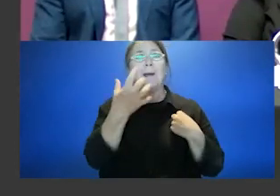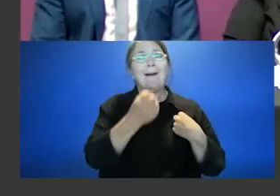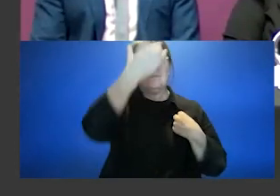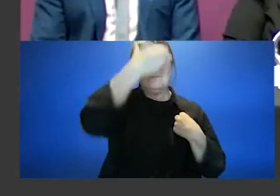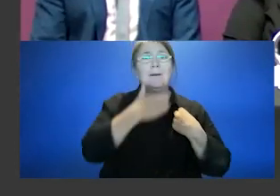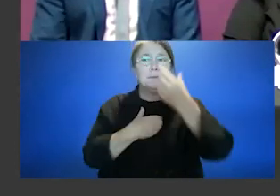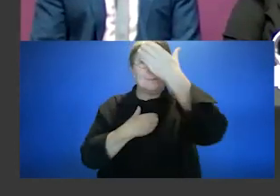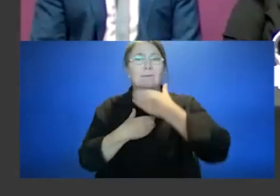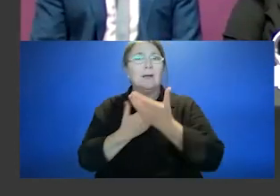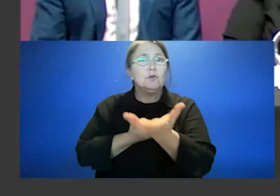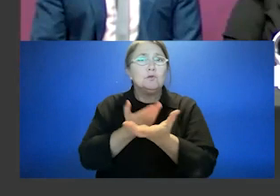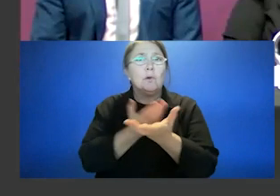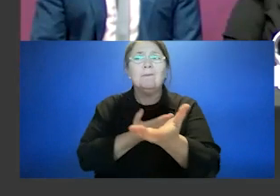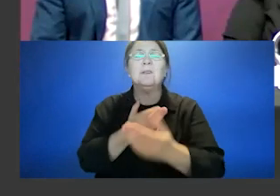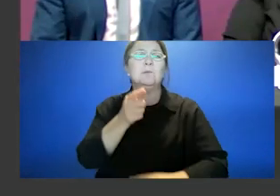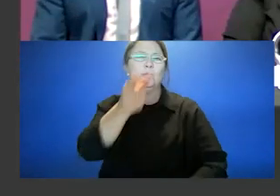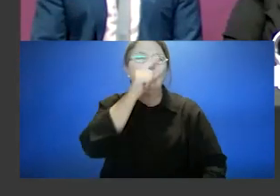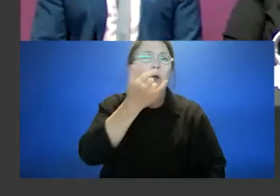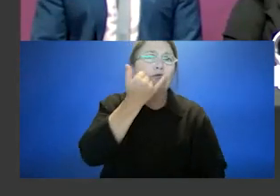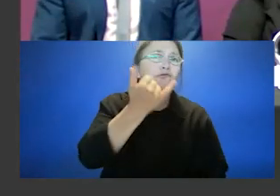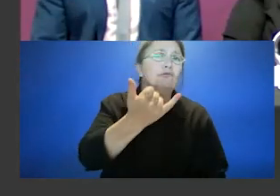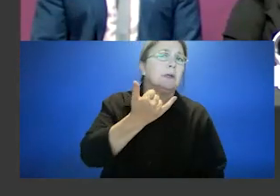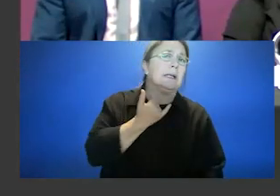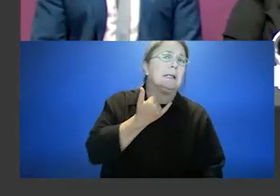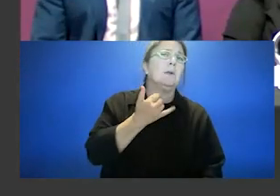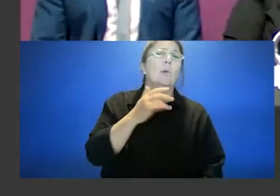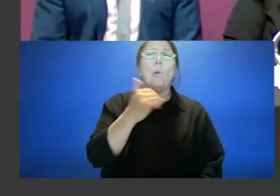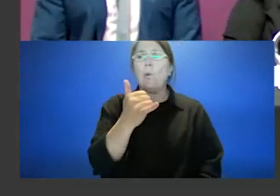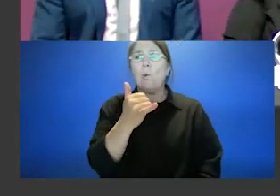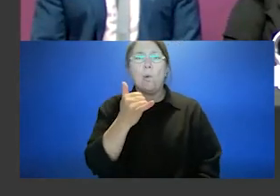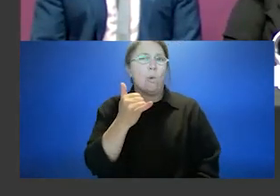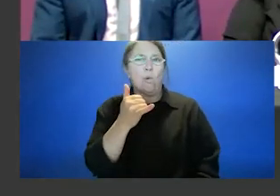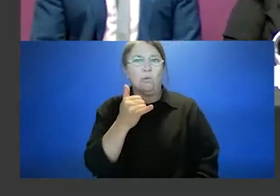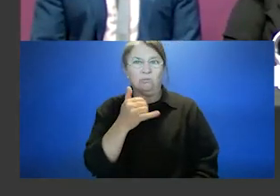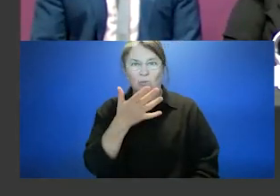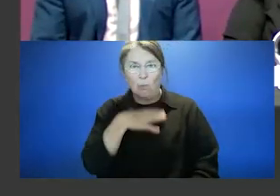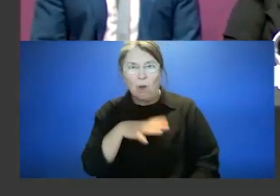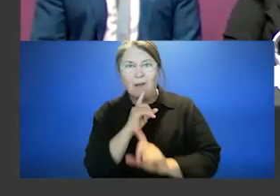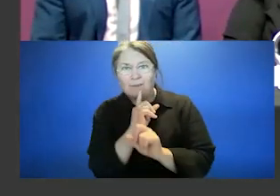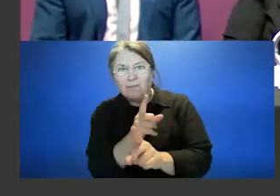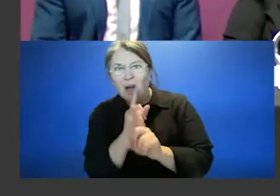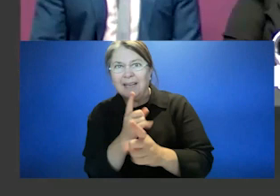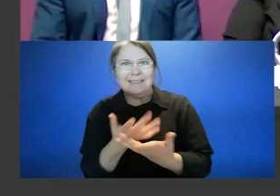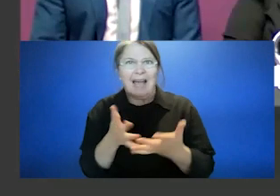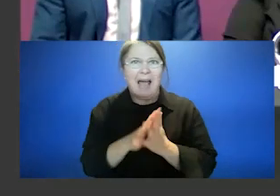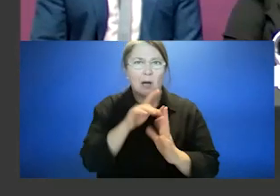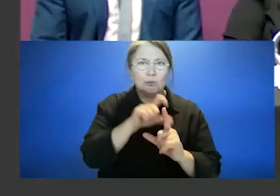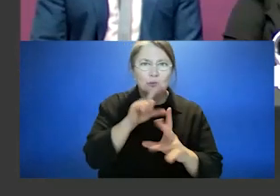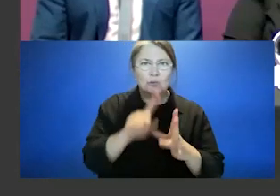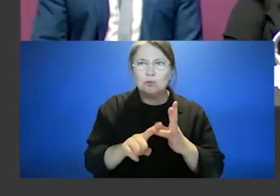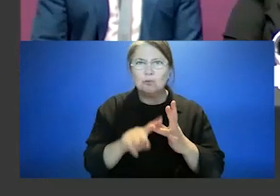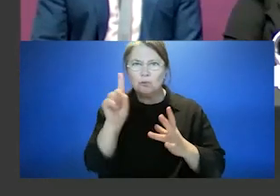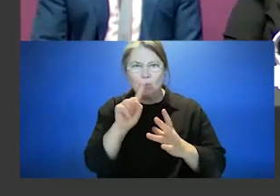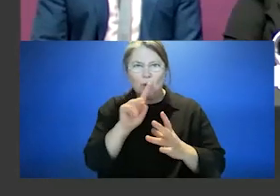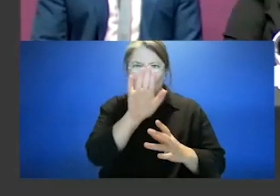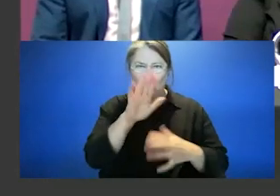the telephone for complainants, and that might be to advise them how to lodge it in the best format or to actually take the complaint at the time. So it's